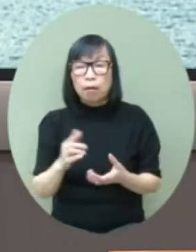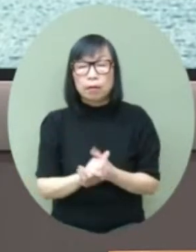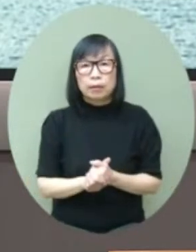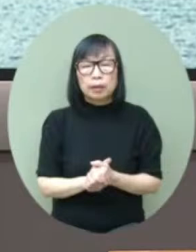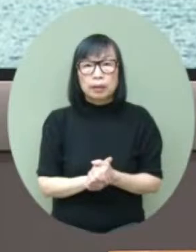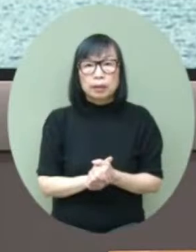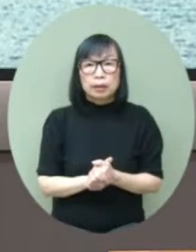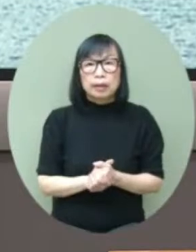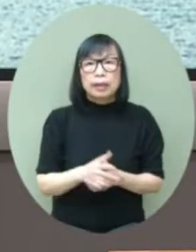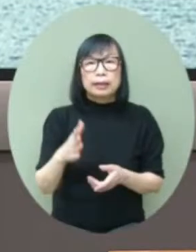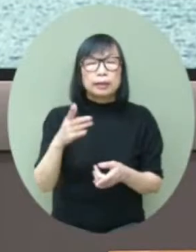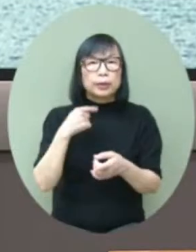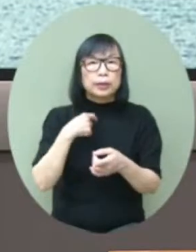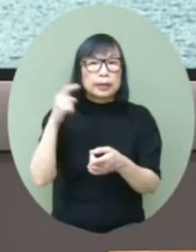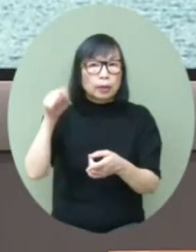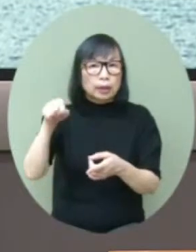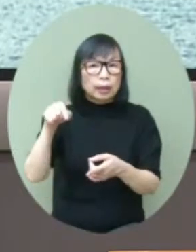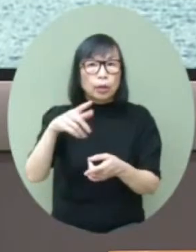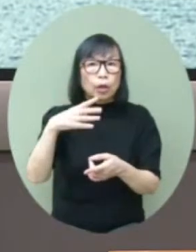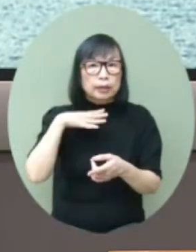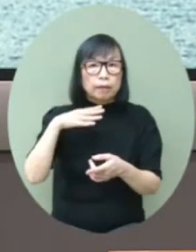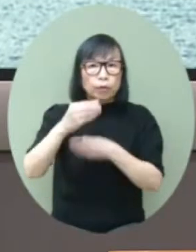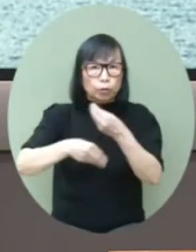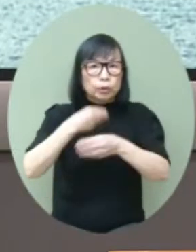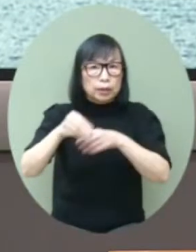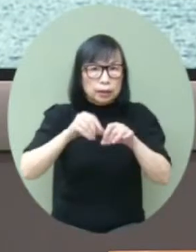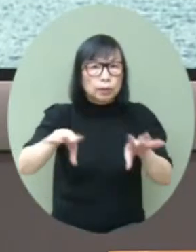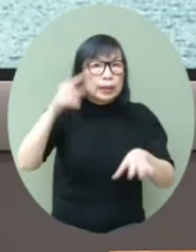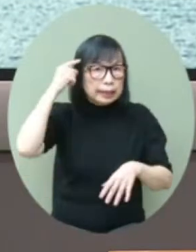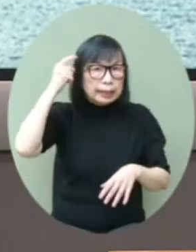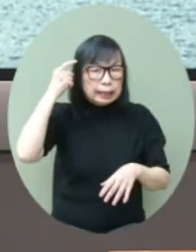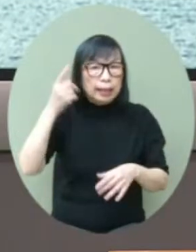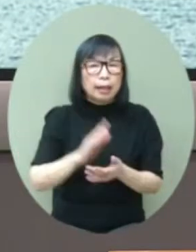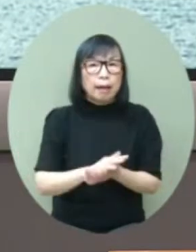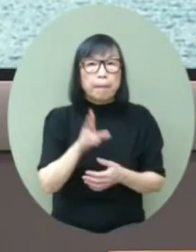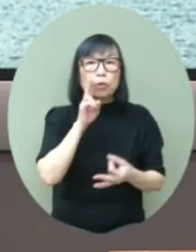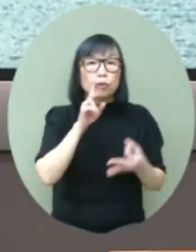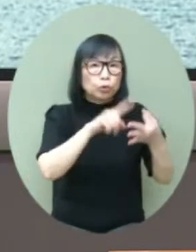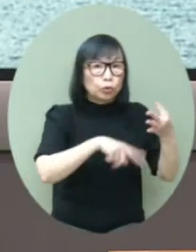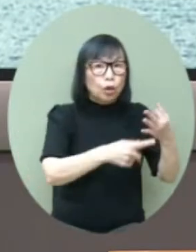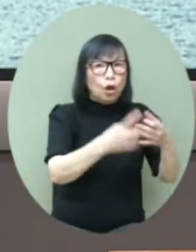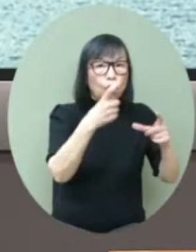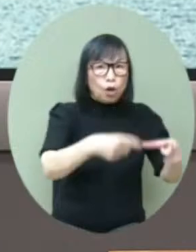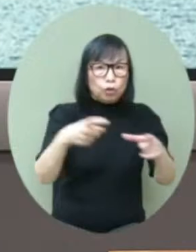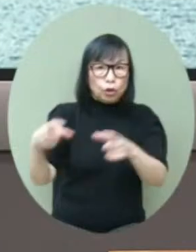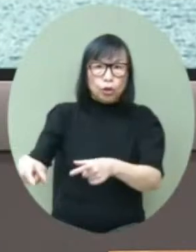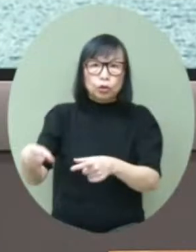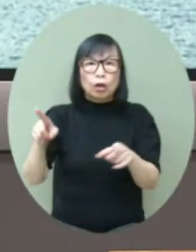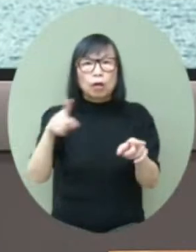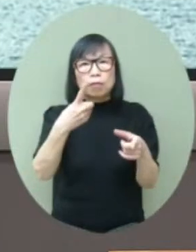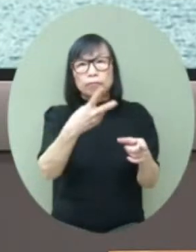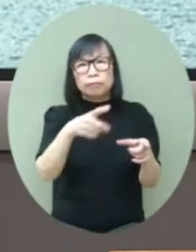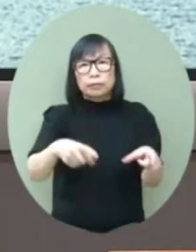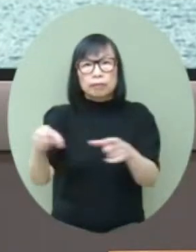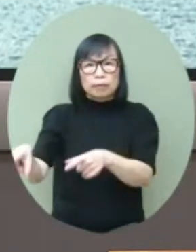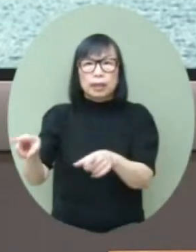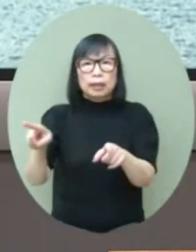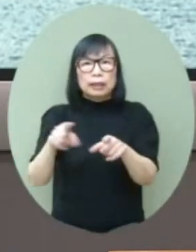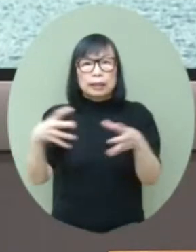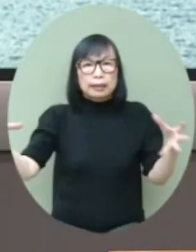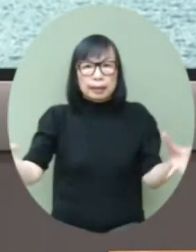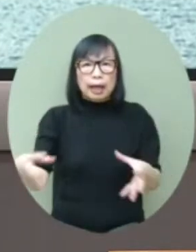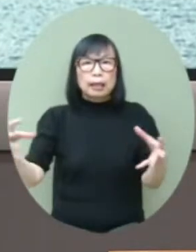samples. In other cases, you would expect that transmission would take place, like Worthy Garden. There are two